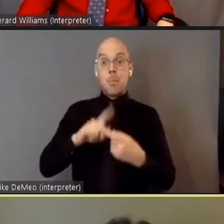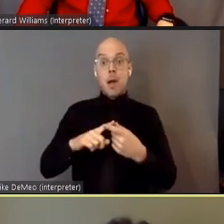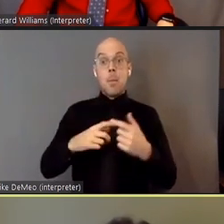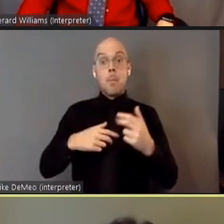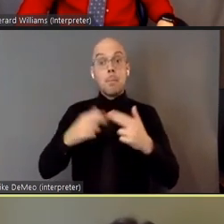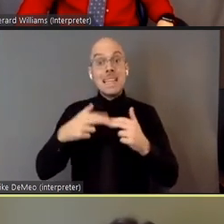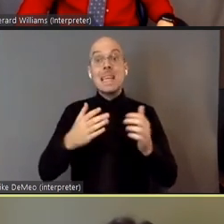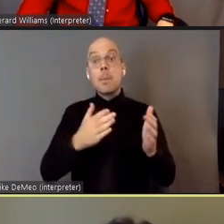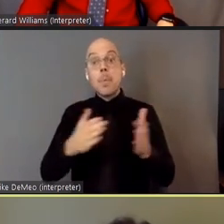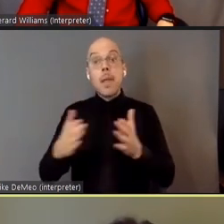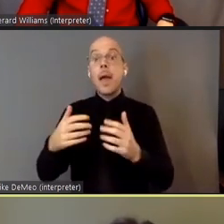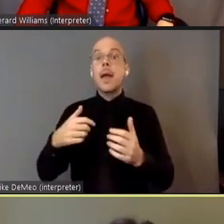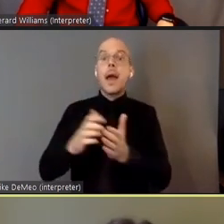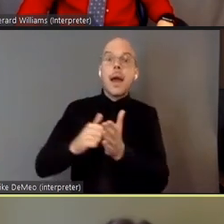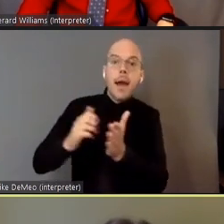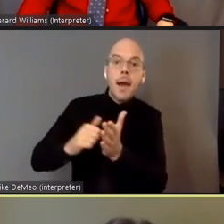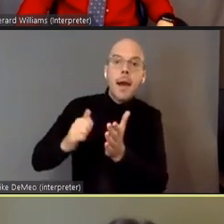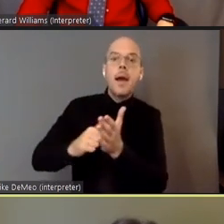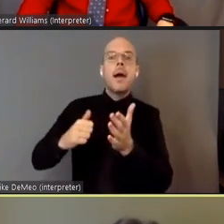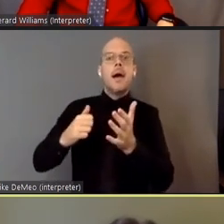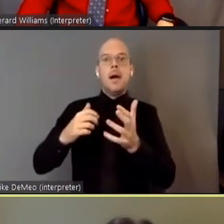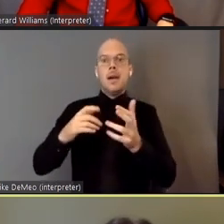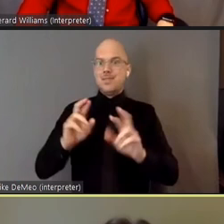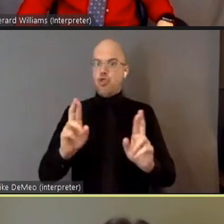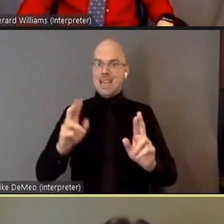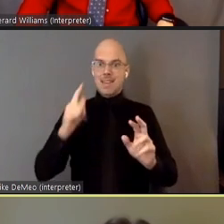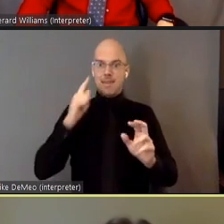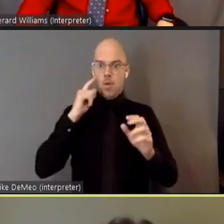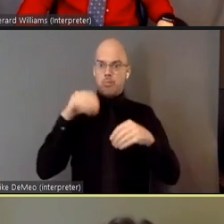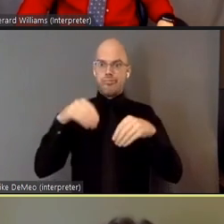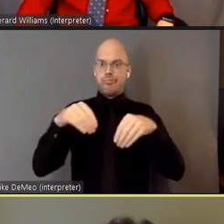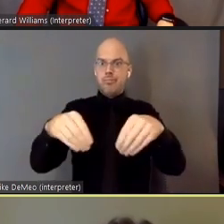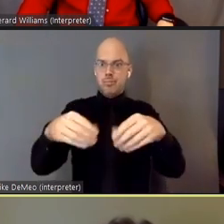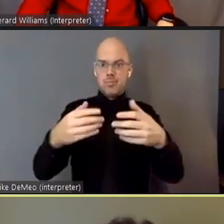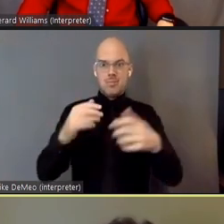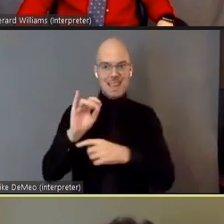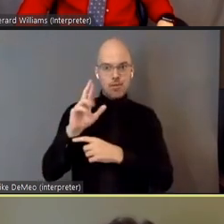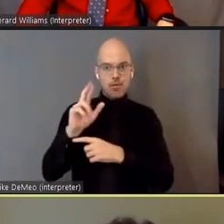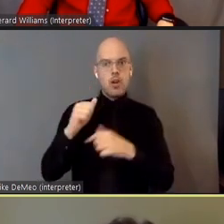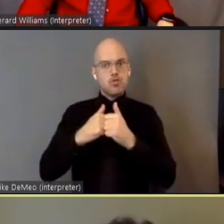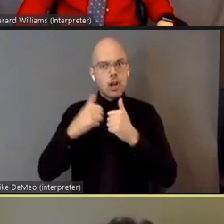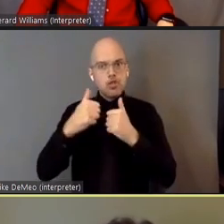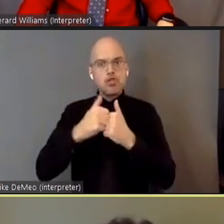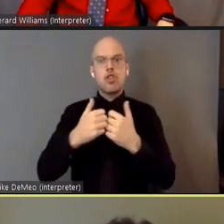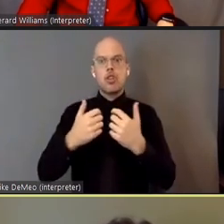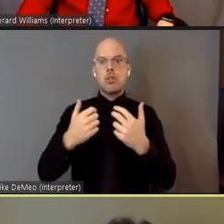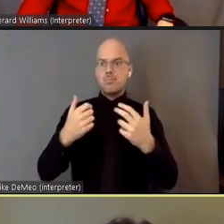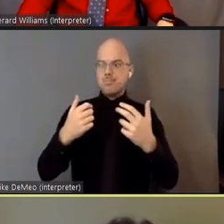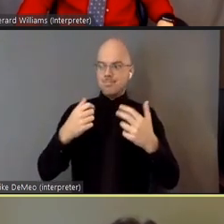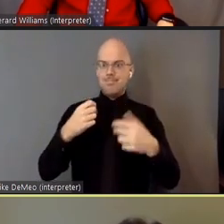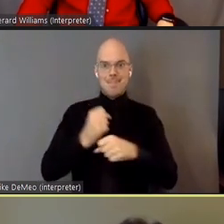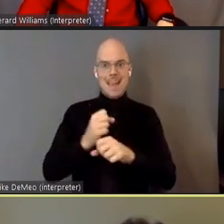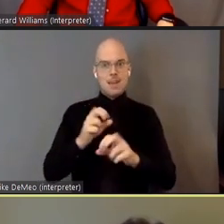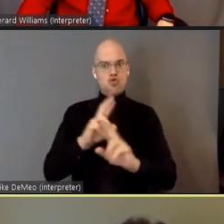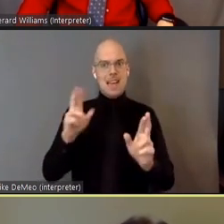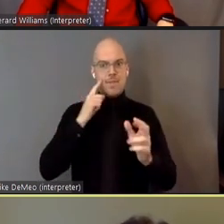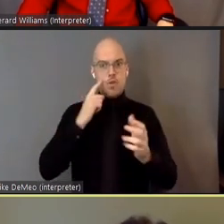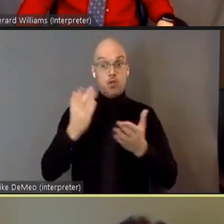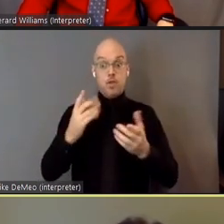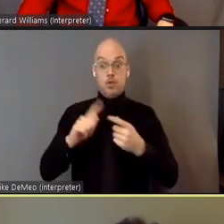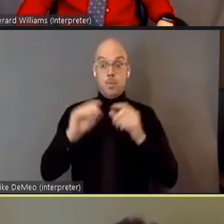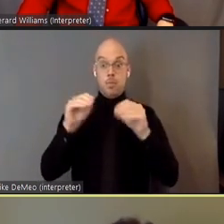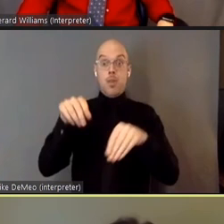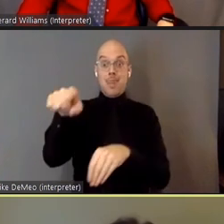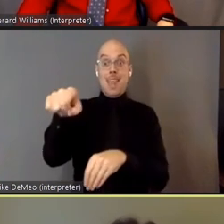sort of clearing the way to get the infrastructure set up and to make it possible for that service to be